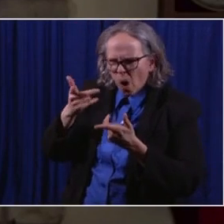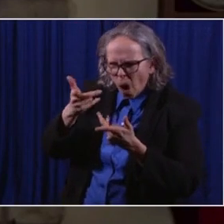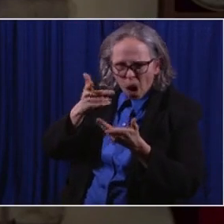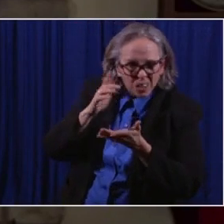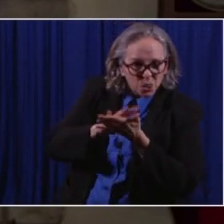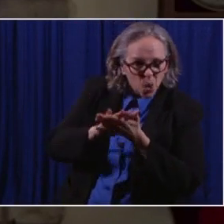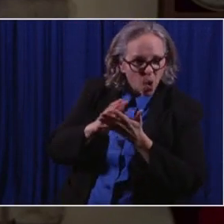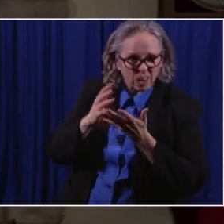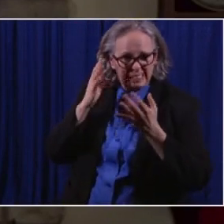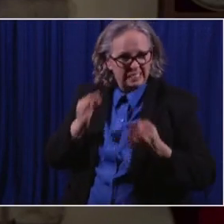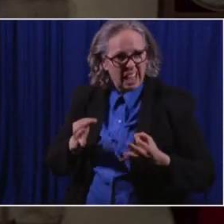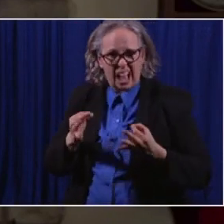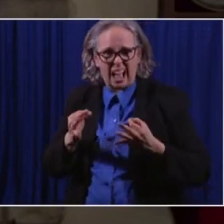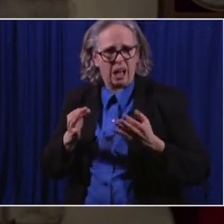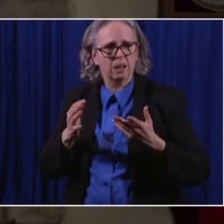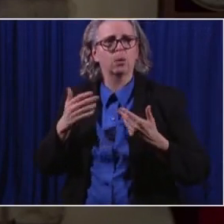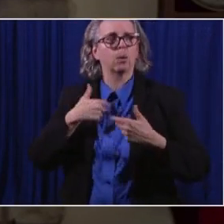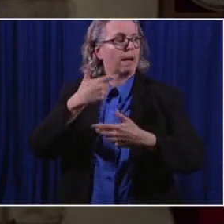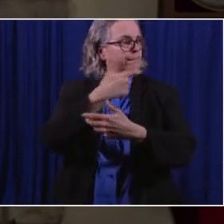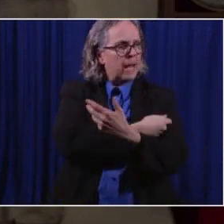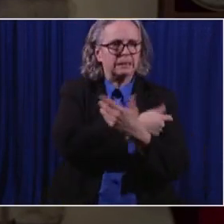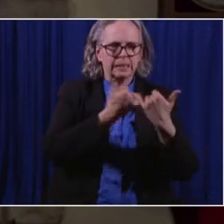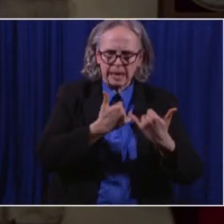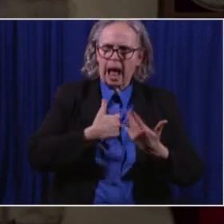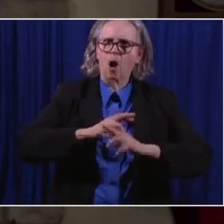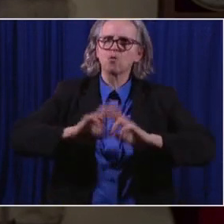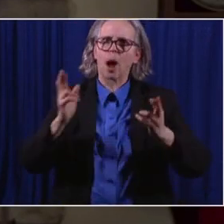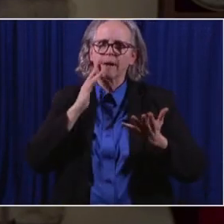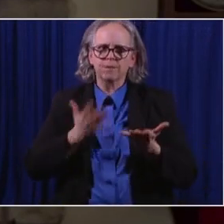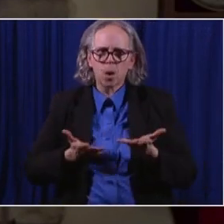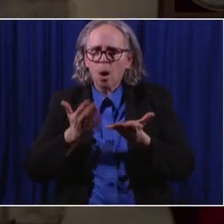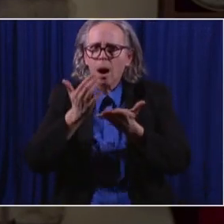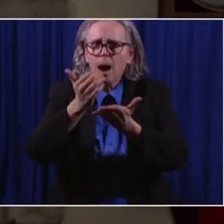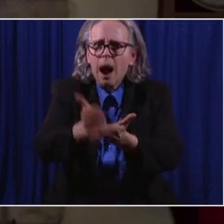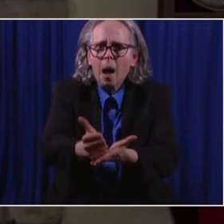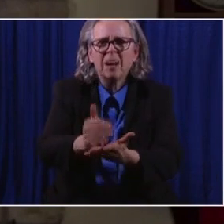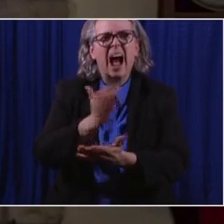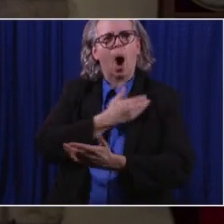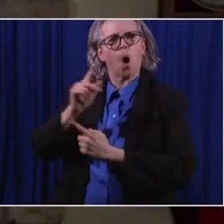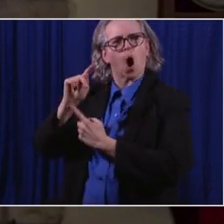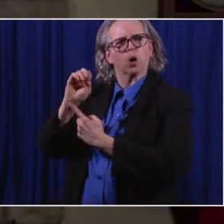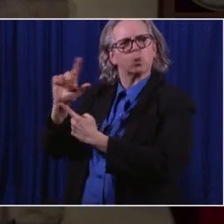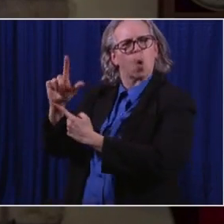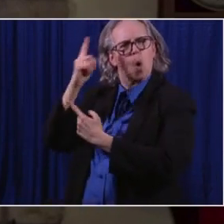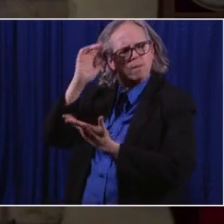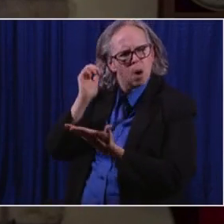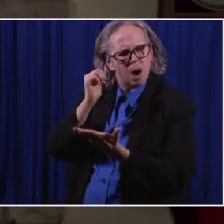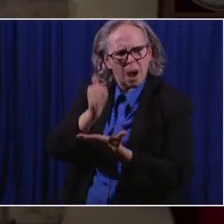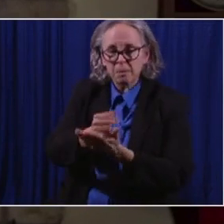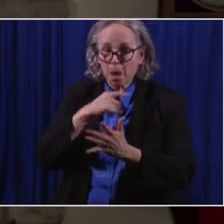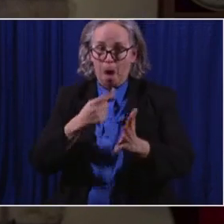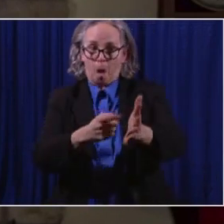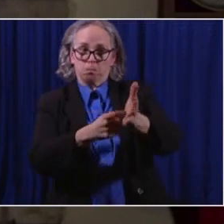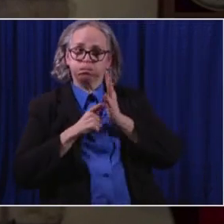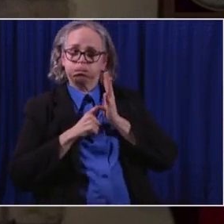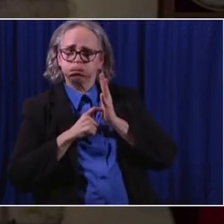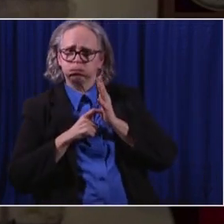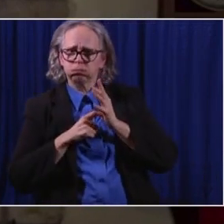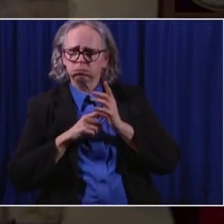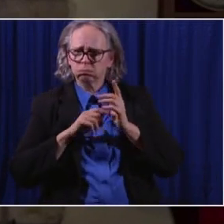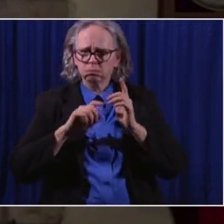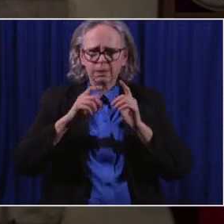an answer to that. We now have a tool. And, we're not going to require anybody in school to get vaccinated. We don't require anybody in Ohio